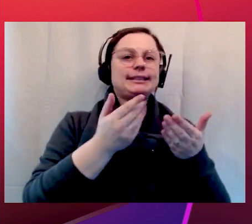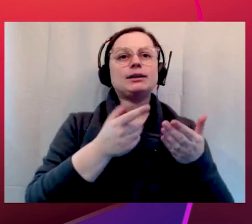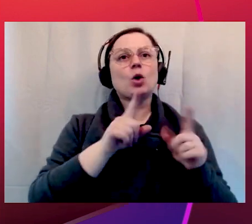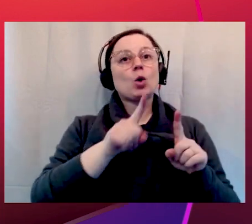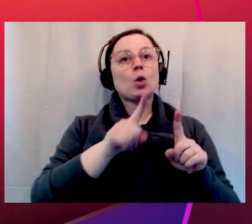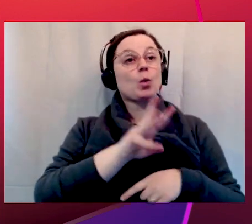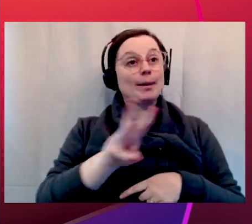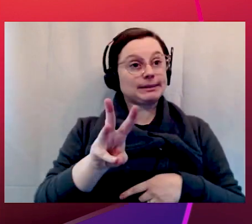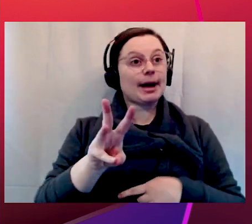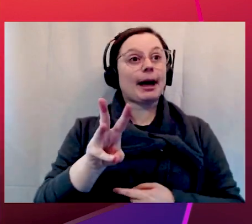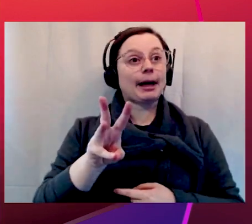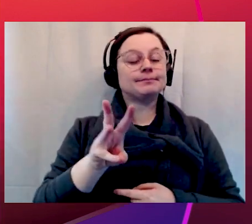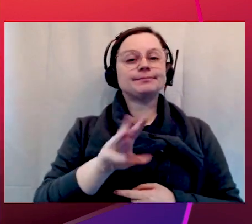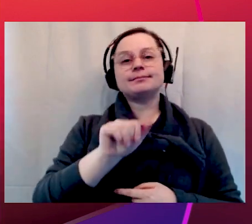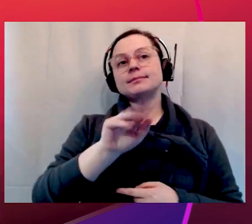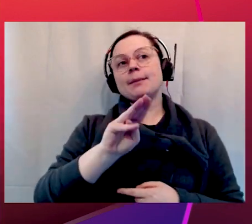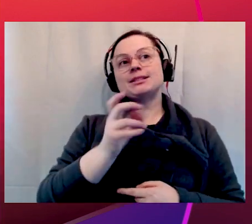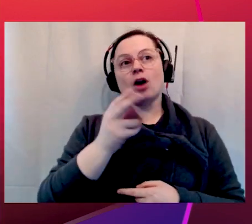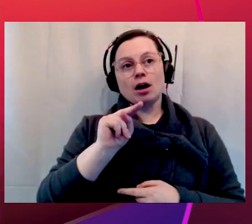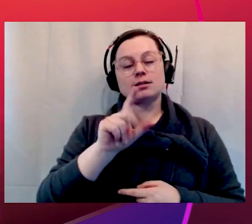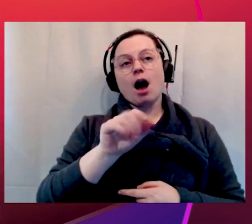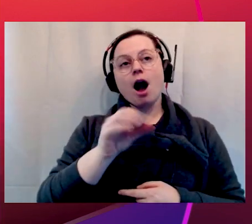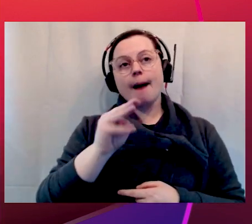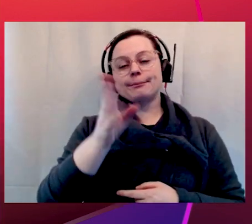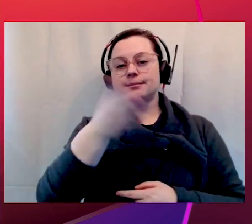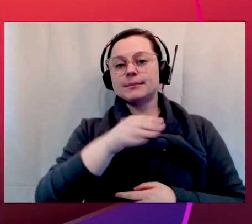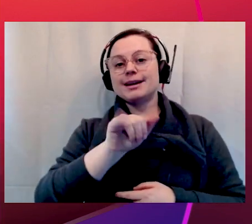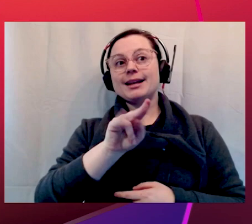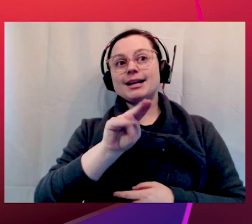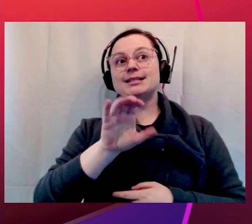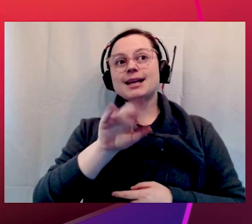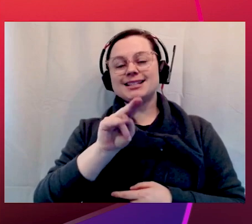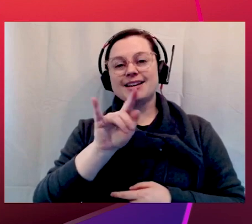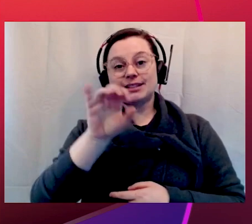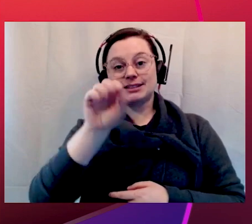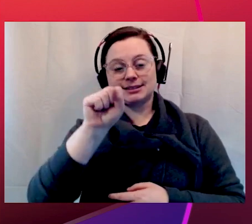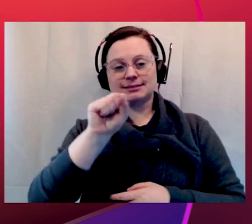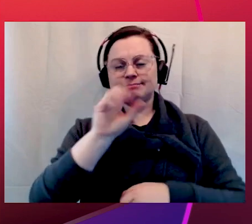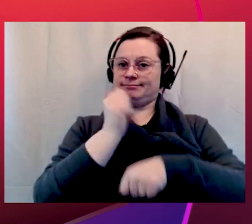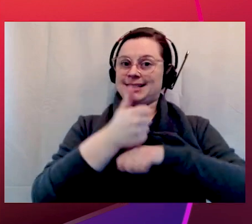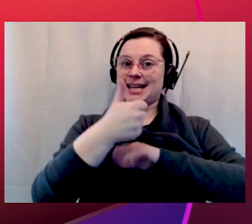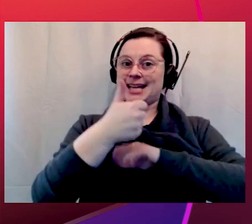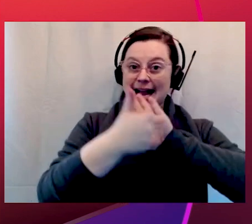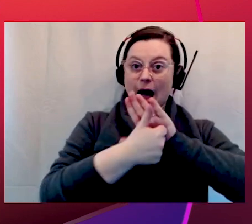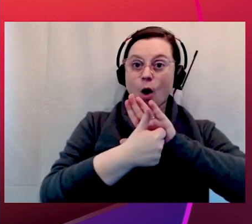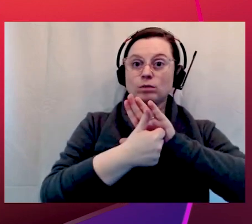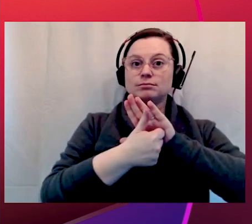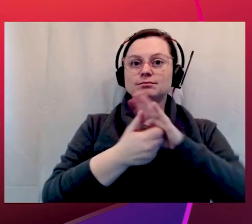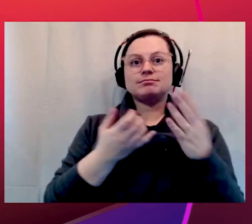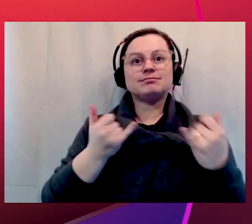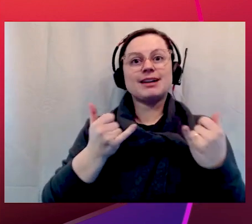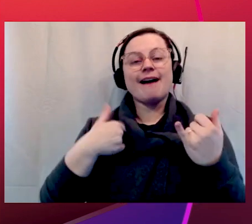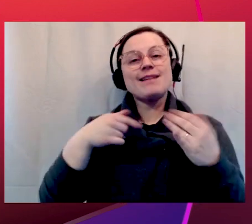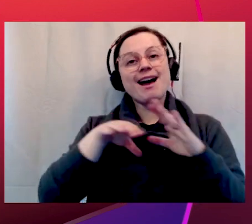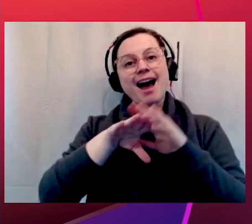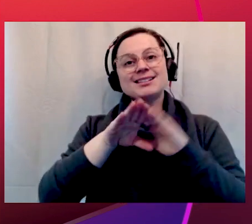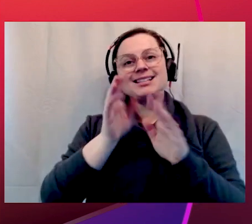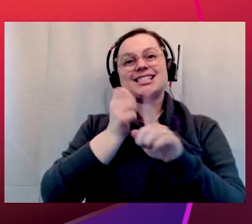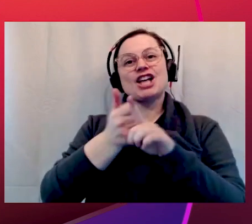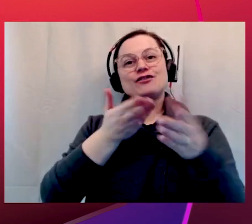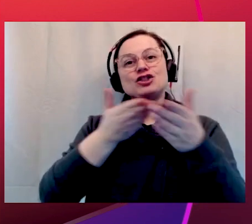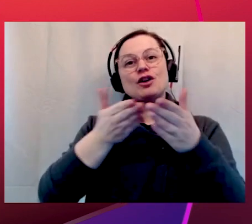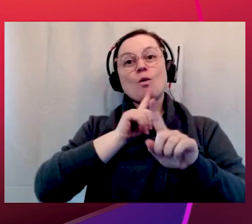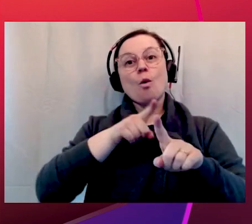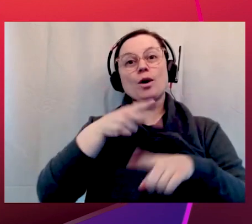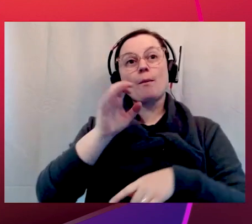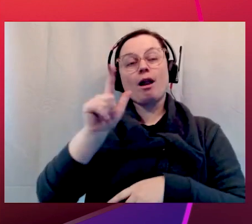website, amazon.com/incentives. You can set up an account, and then from there, once you set up the account, you gain access to our self-service ordering portal for you to go